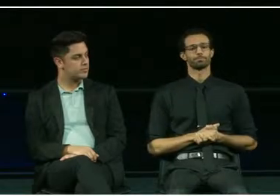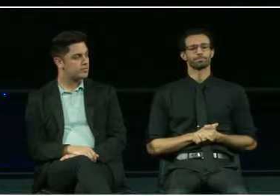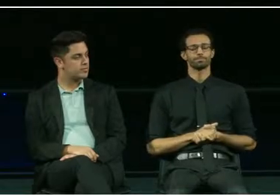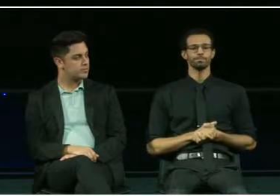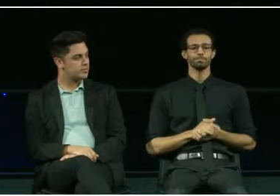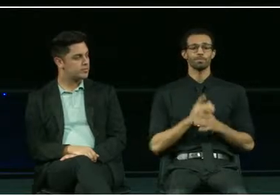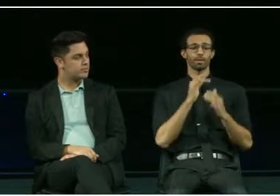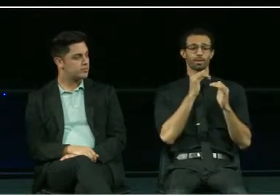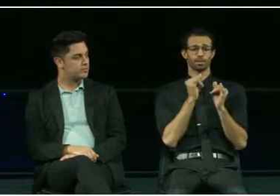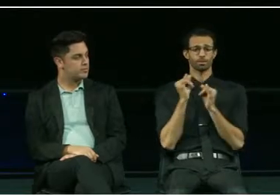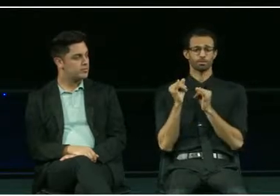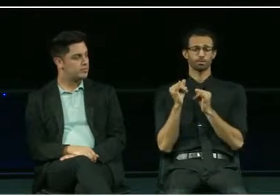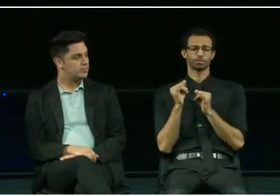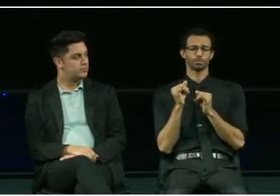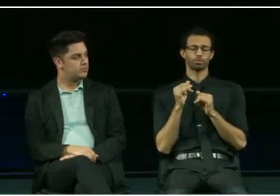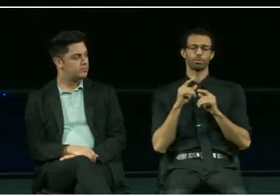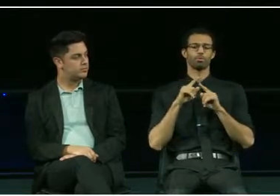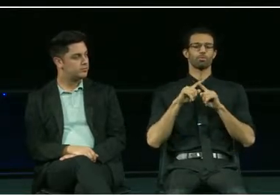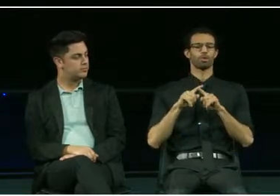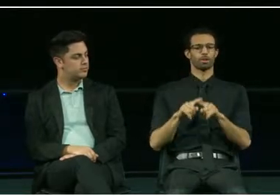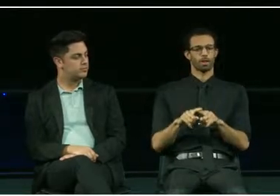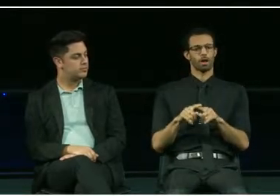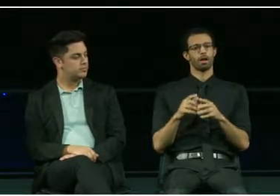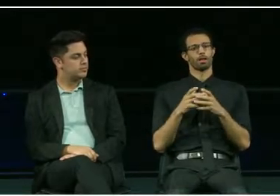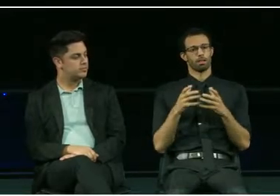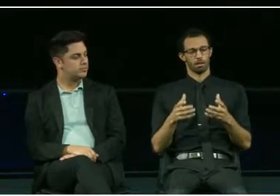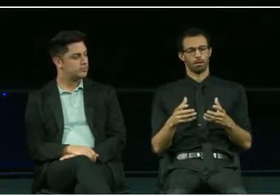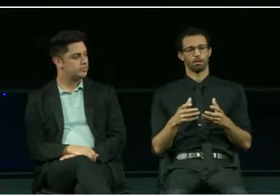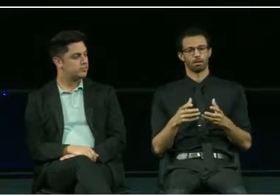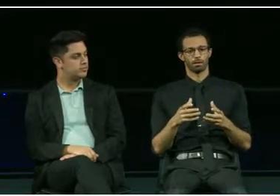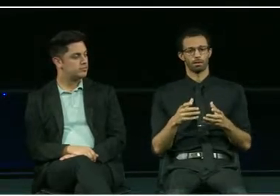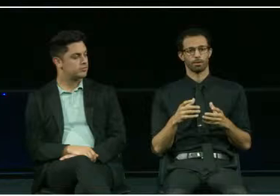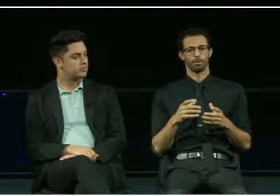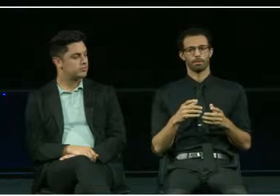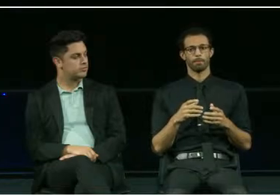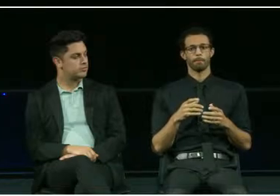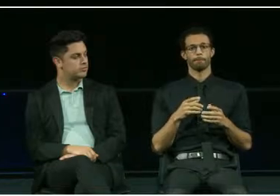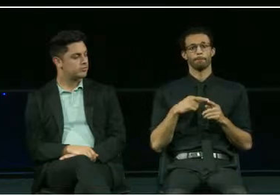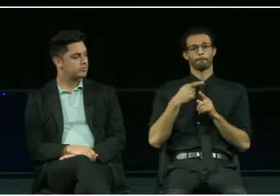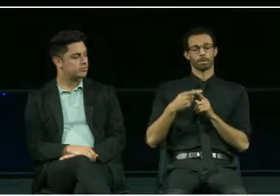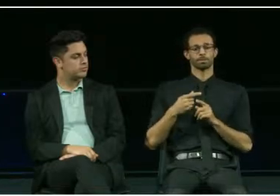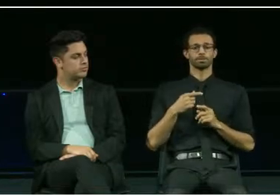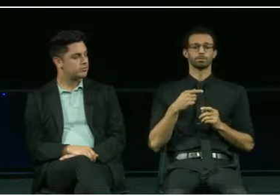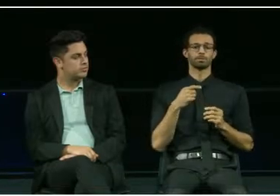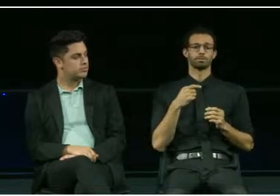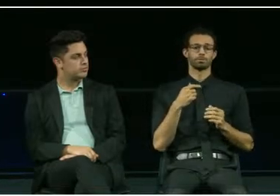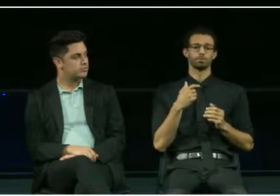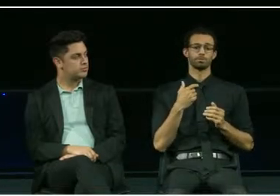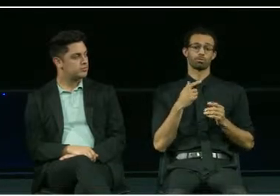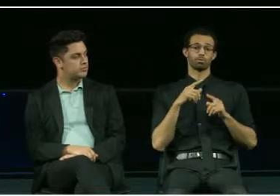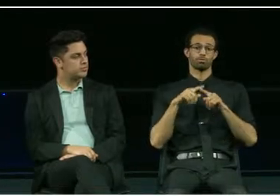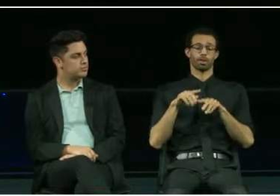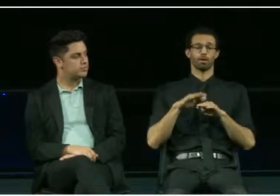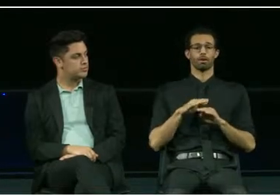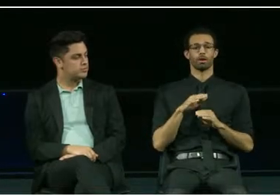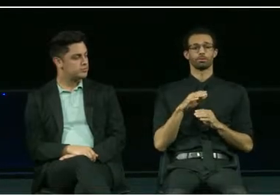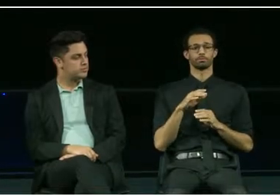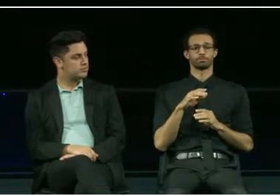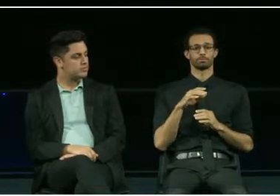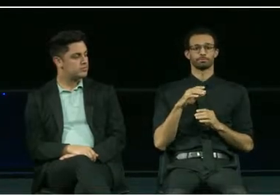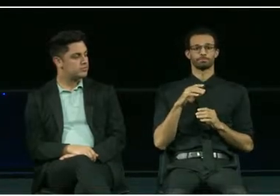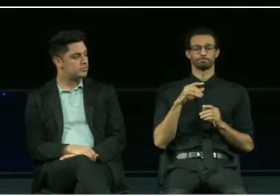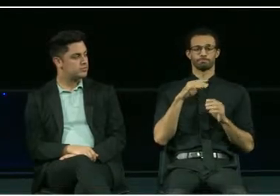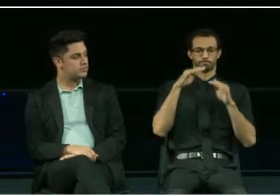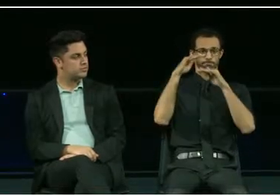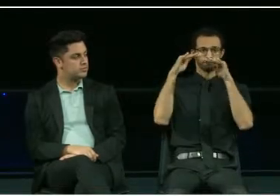interviews, we relied very heavily on them, but we also relied on aerial shots. Those